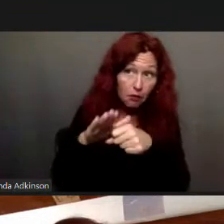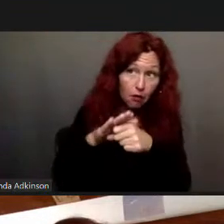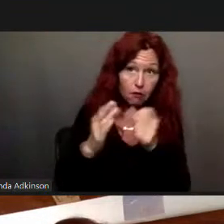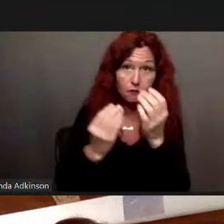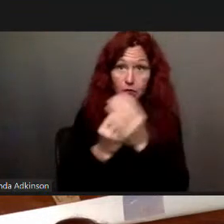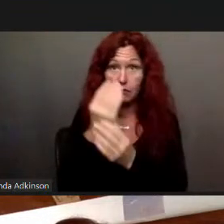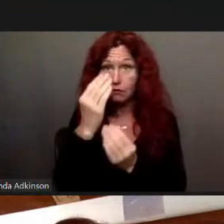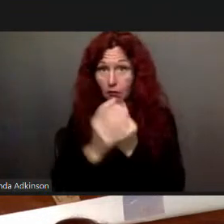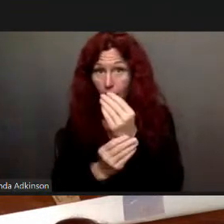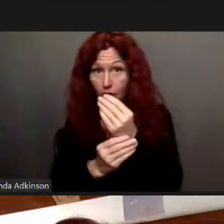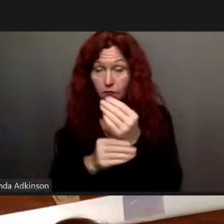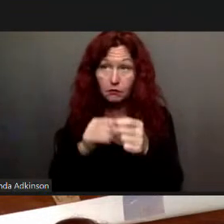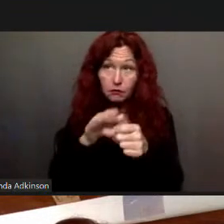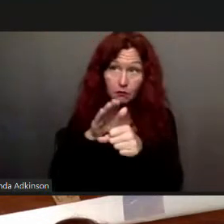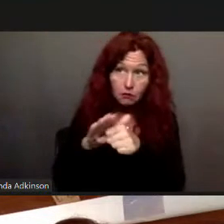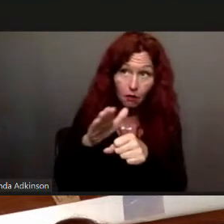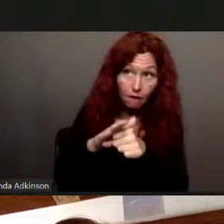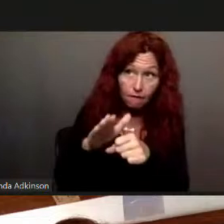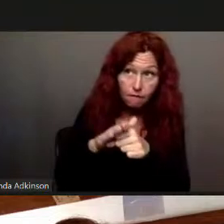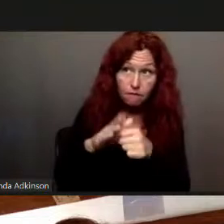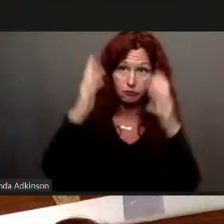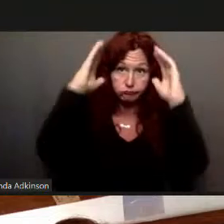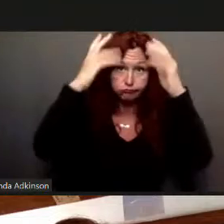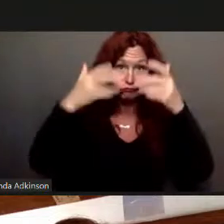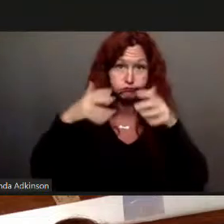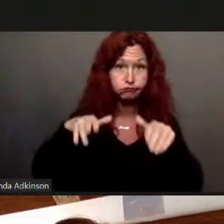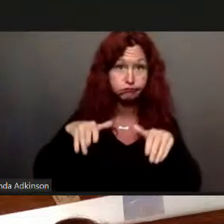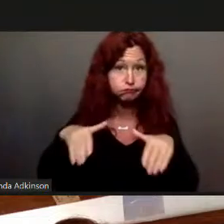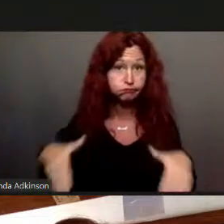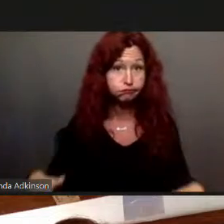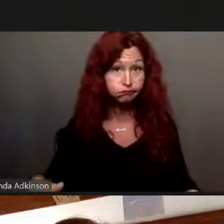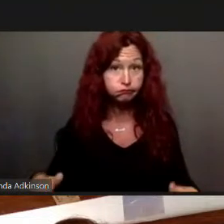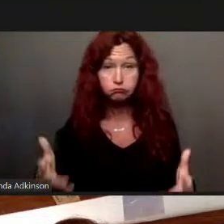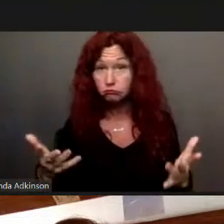PPE factors into the severity of the penalty for not wearing a